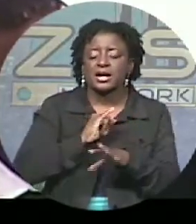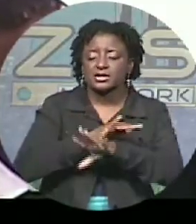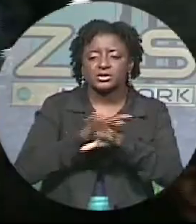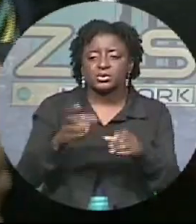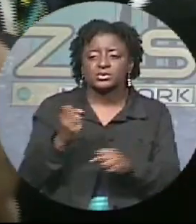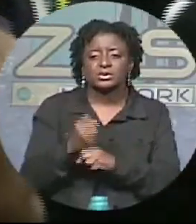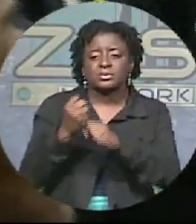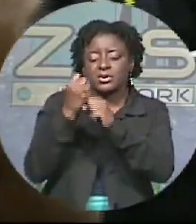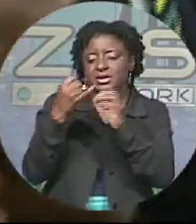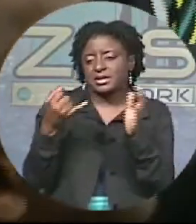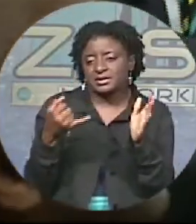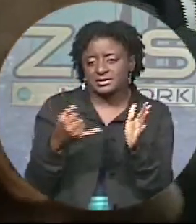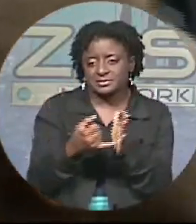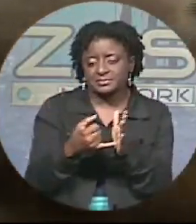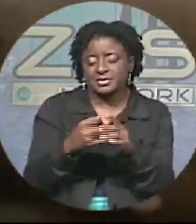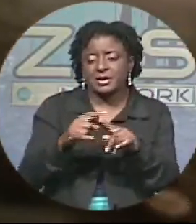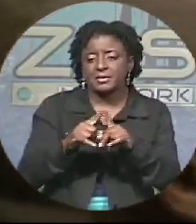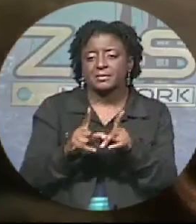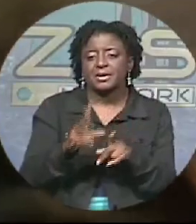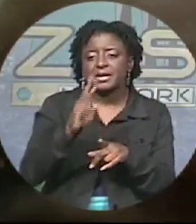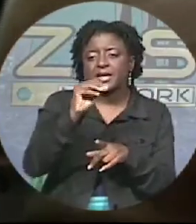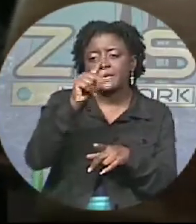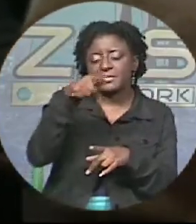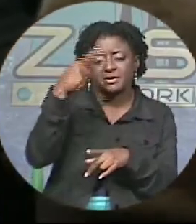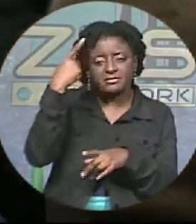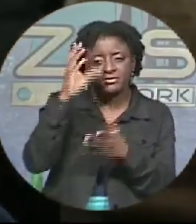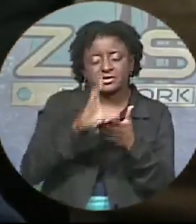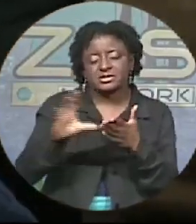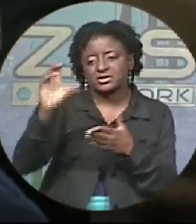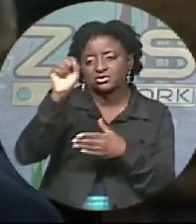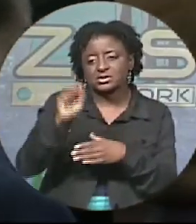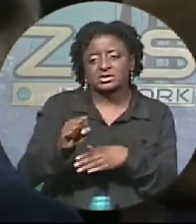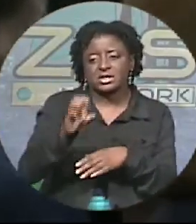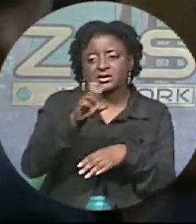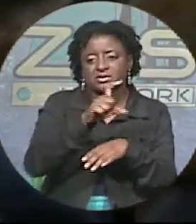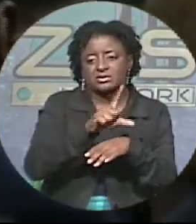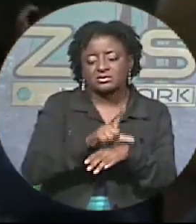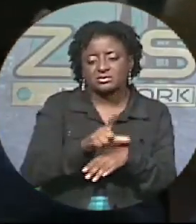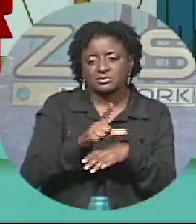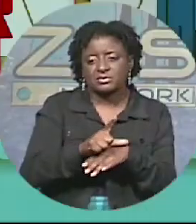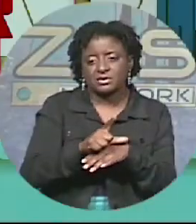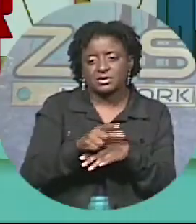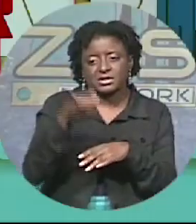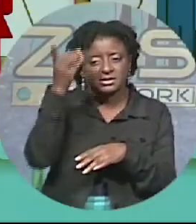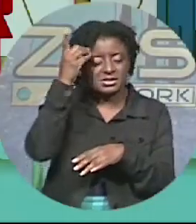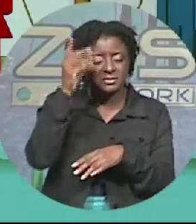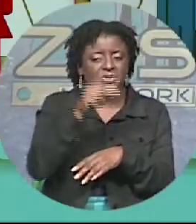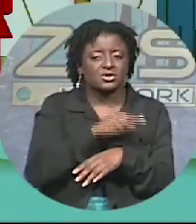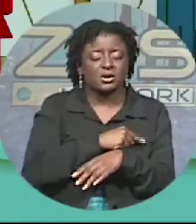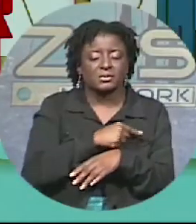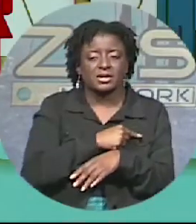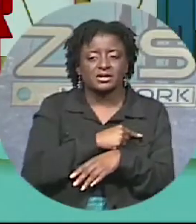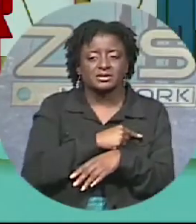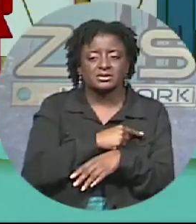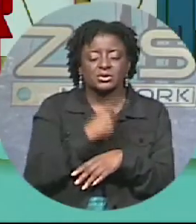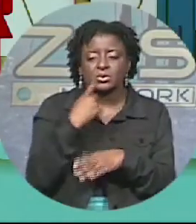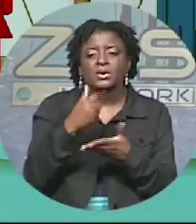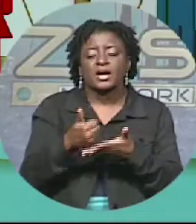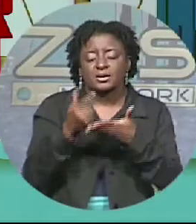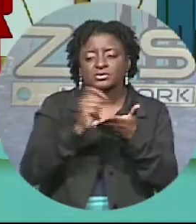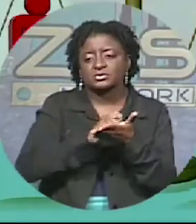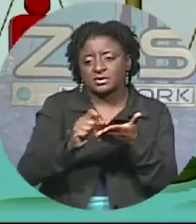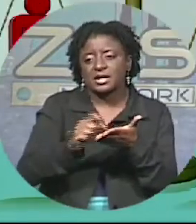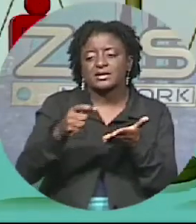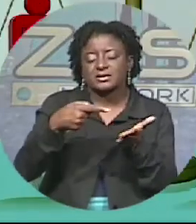support it. However, the MP for Central and South Eleuthera, the Honorable Damian Gomez, who played a pivotal role in drafting these bills,